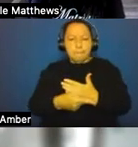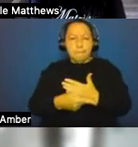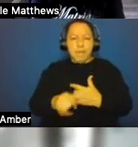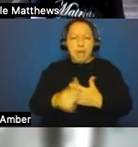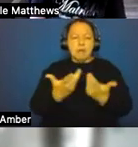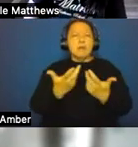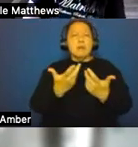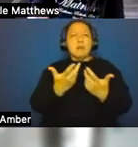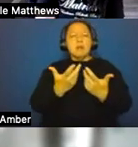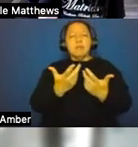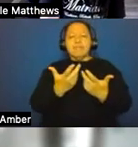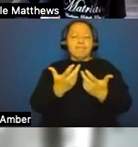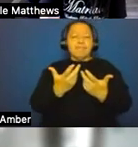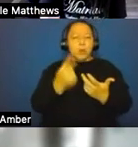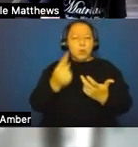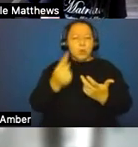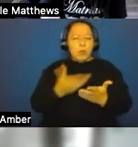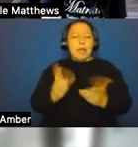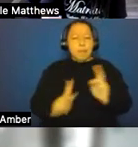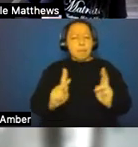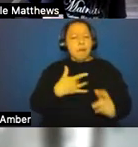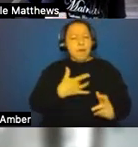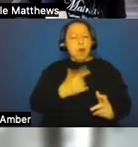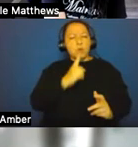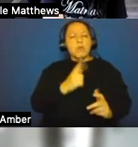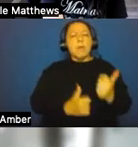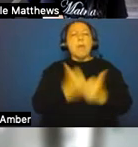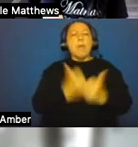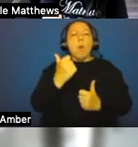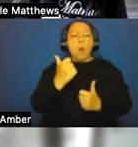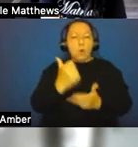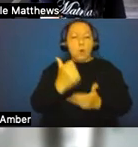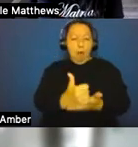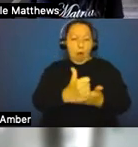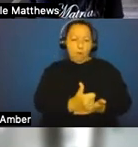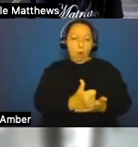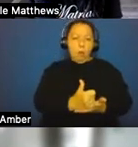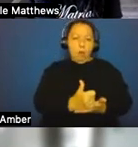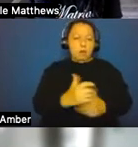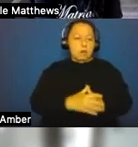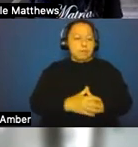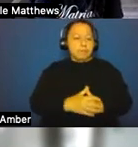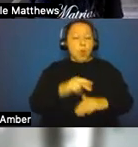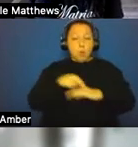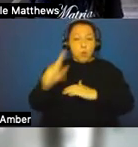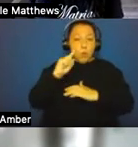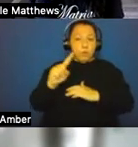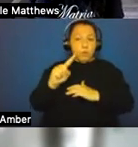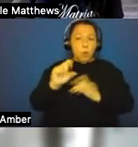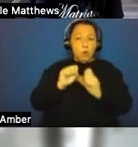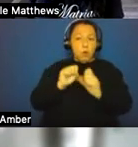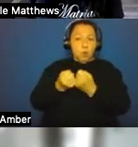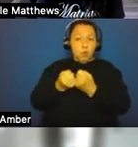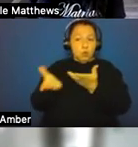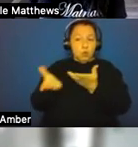really found to be the most useful. And referrals to social services, if appropriate. They may